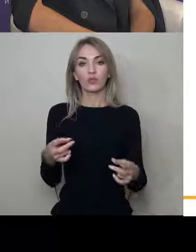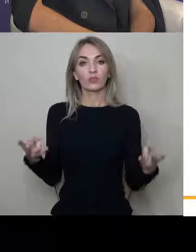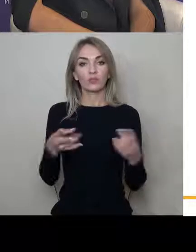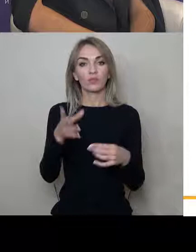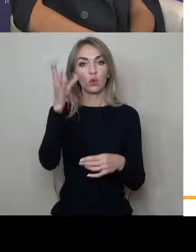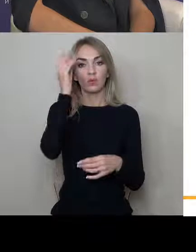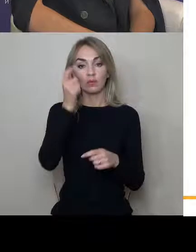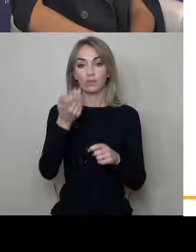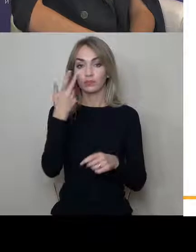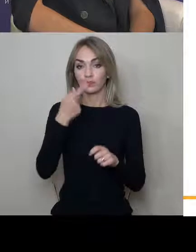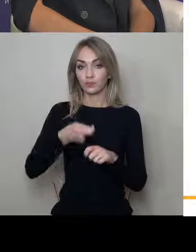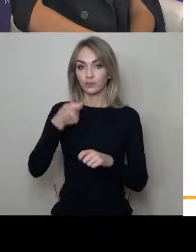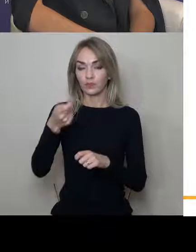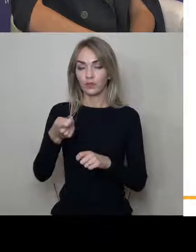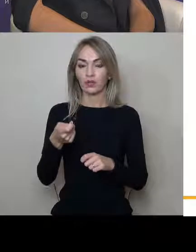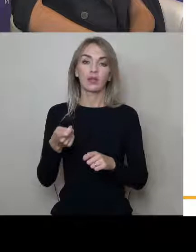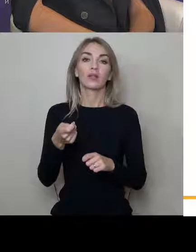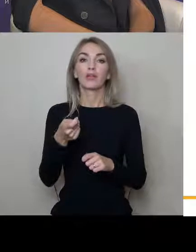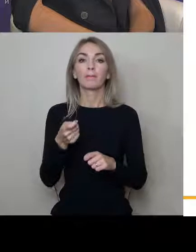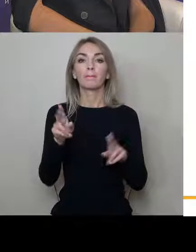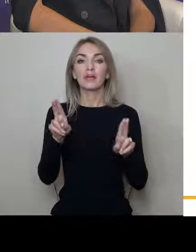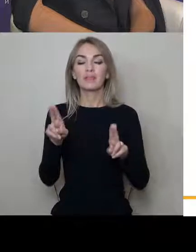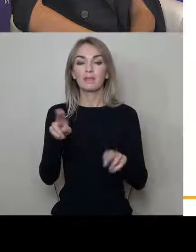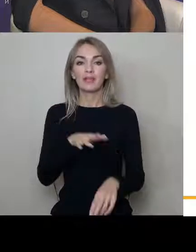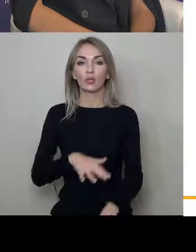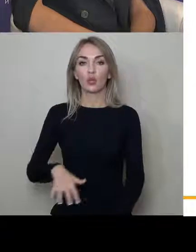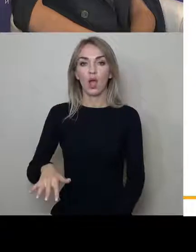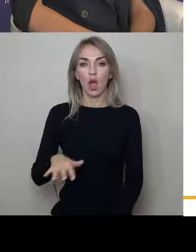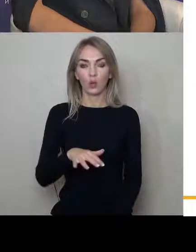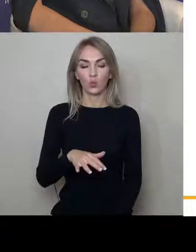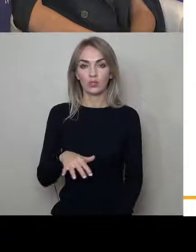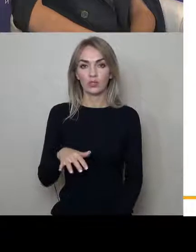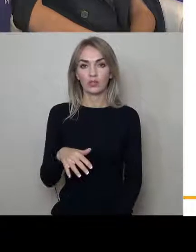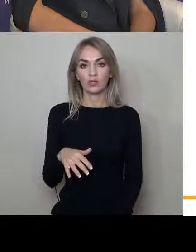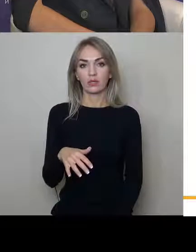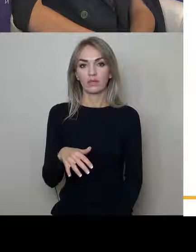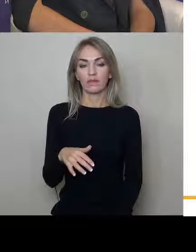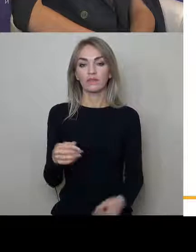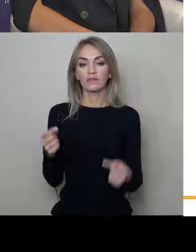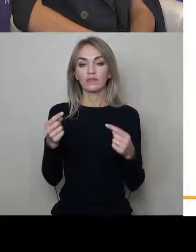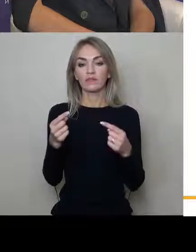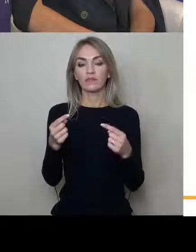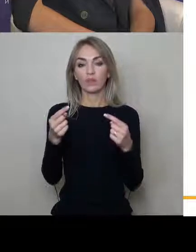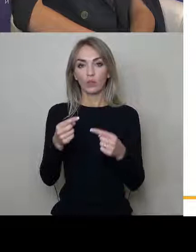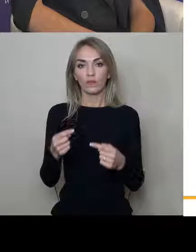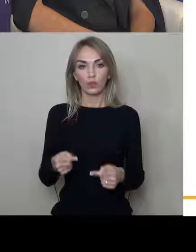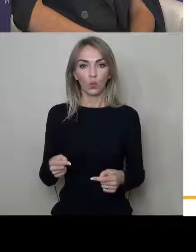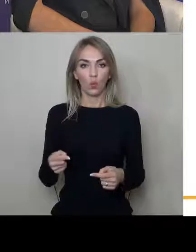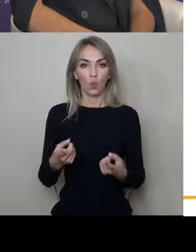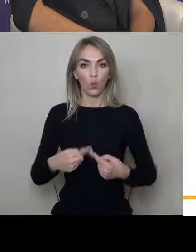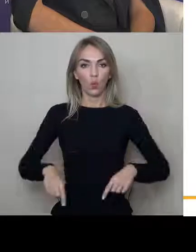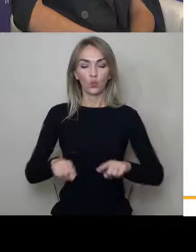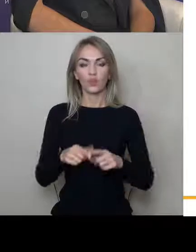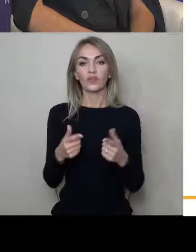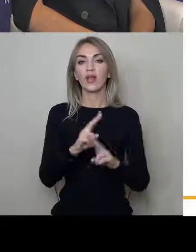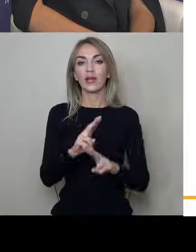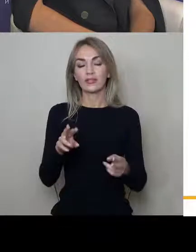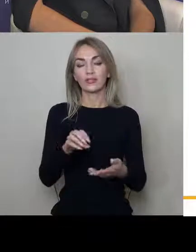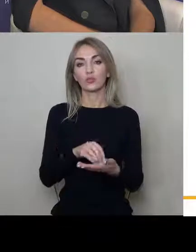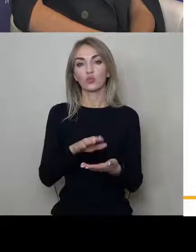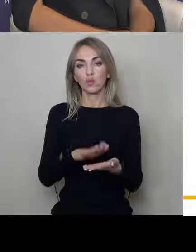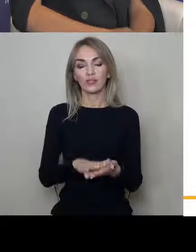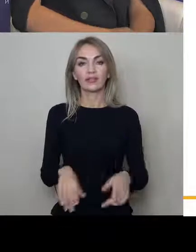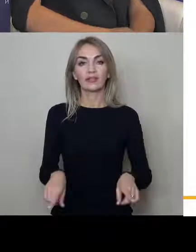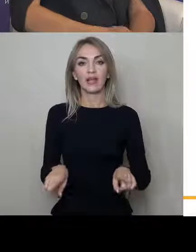submit complaints. When submitting this type of complaints, you need to take into account the boundaries of